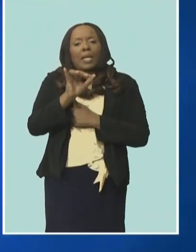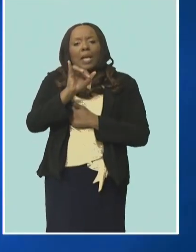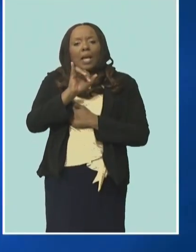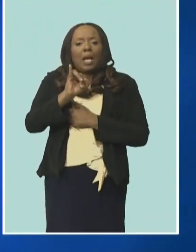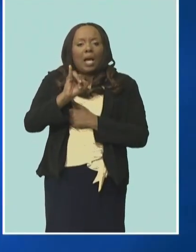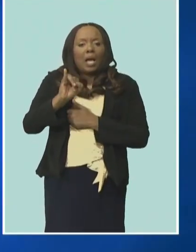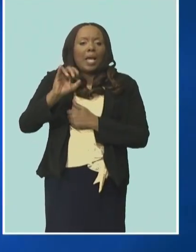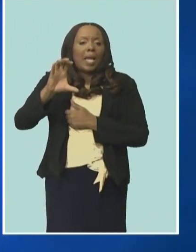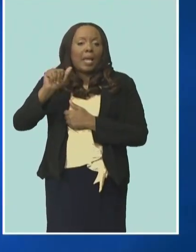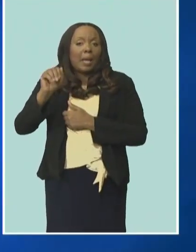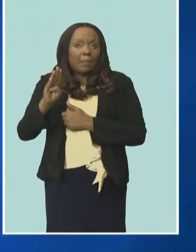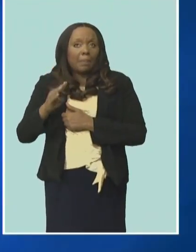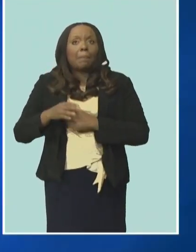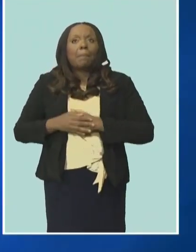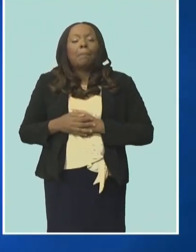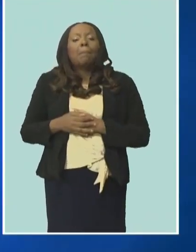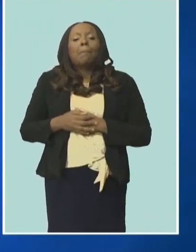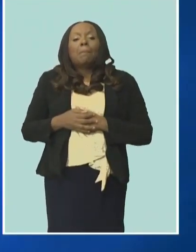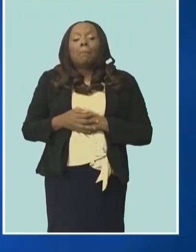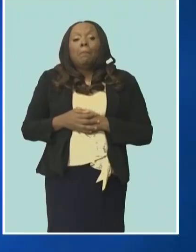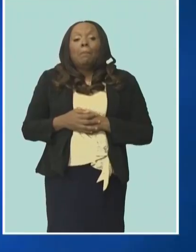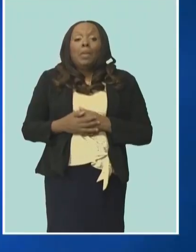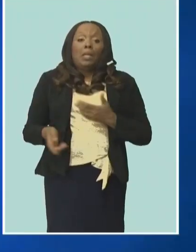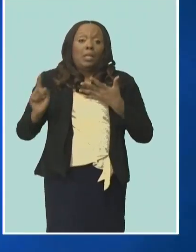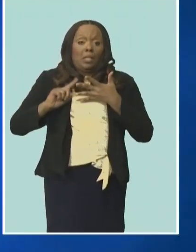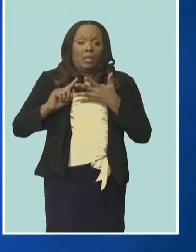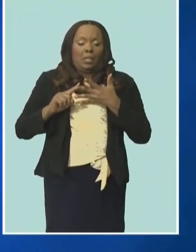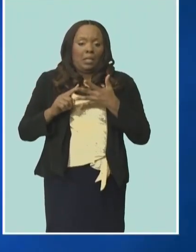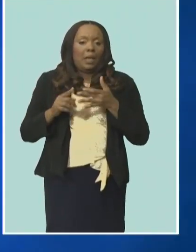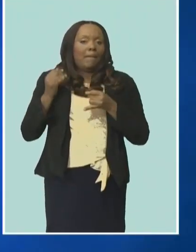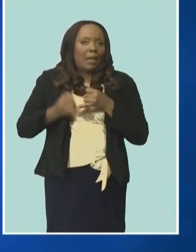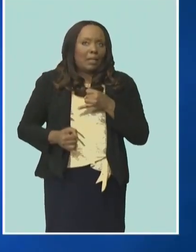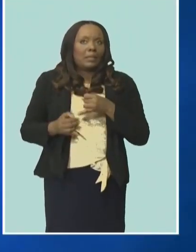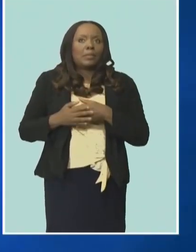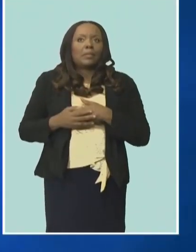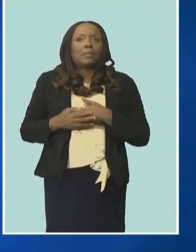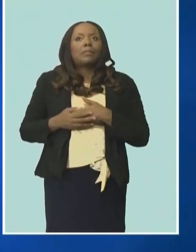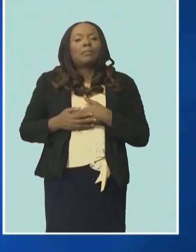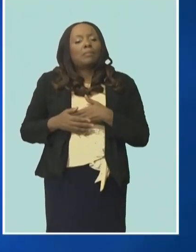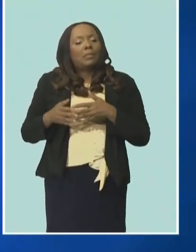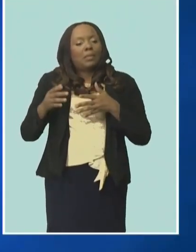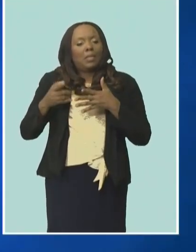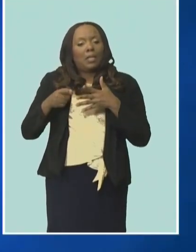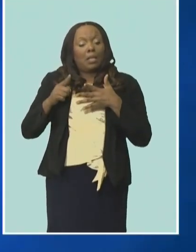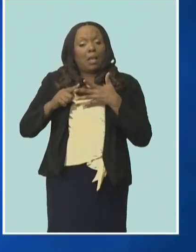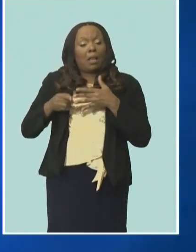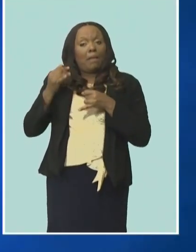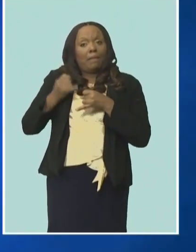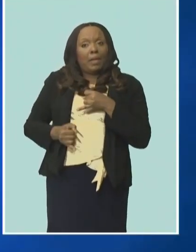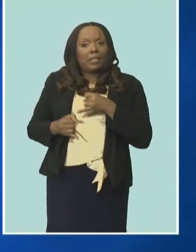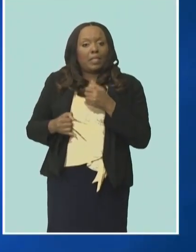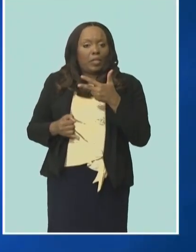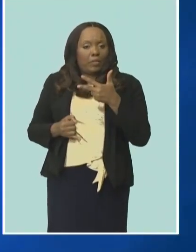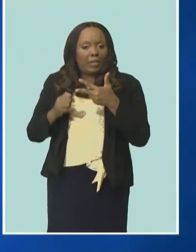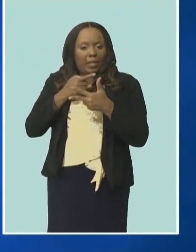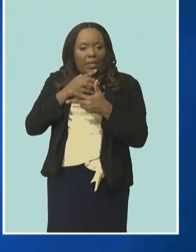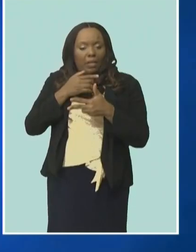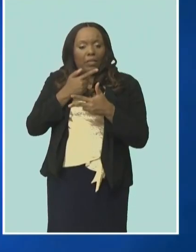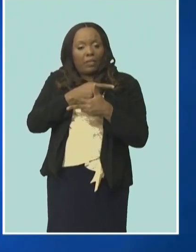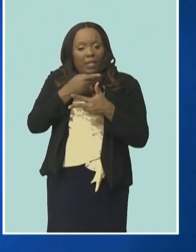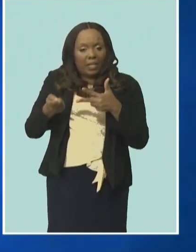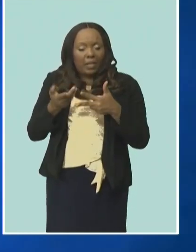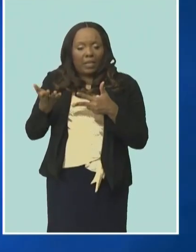Thirdly and finally, the third plank, I call it the Holy Trinity, National